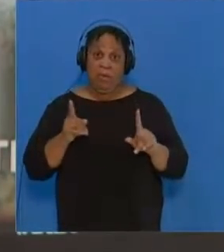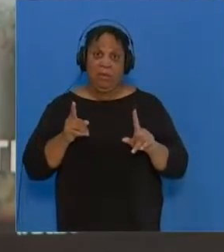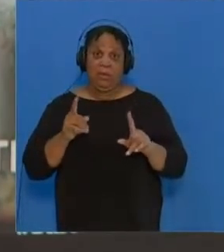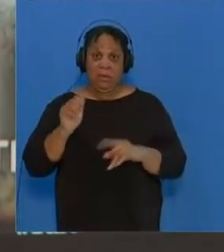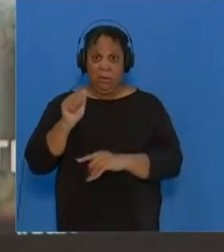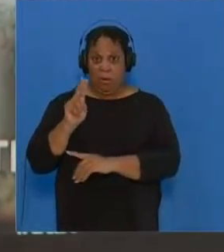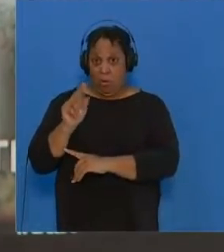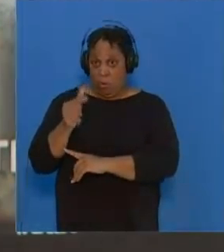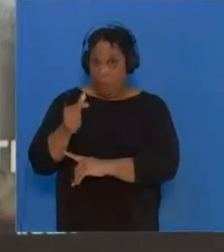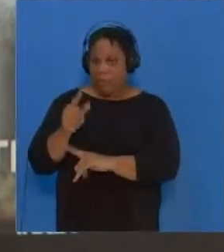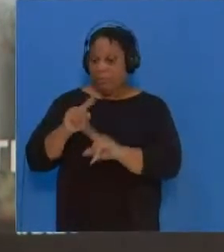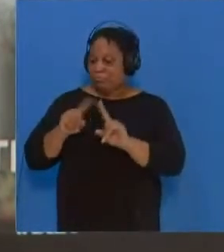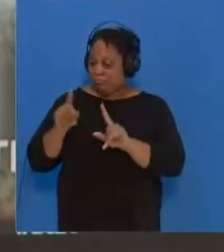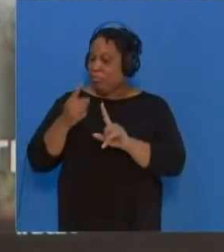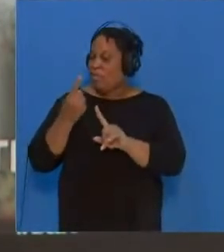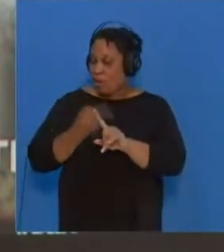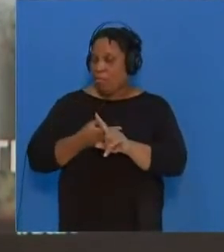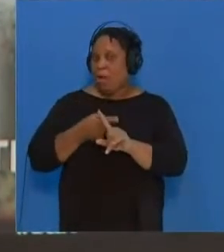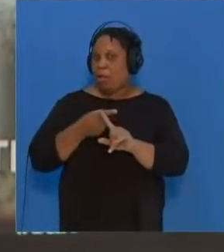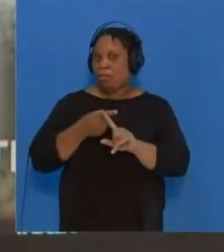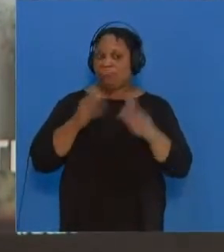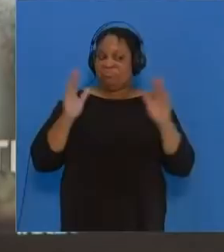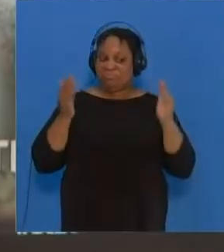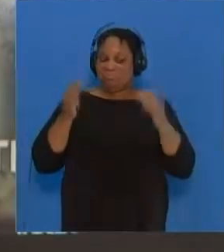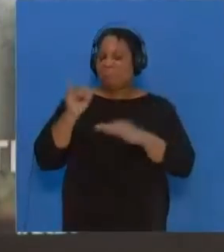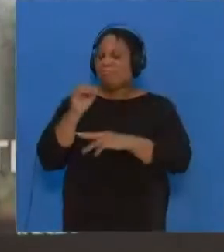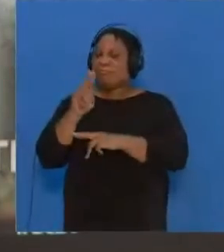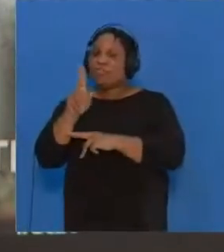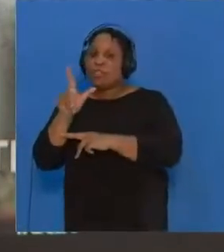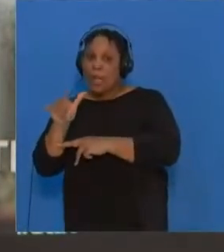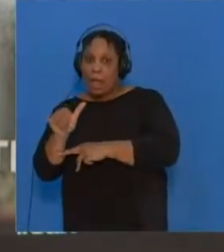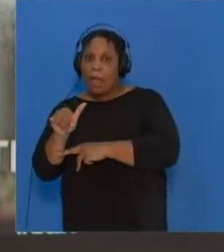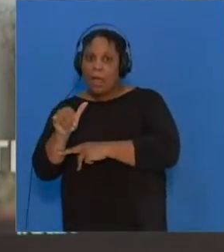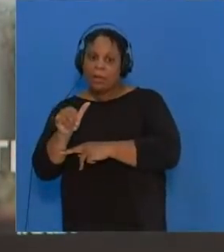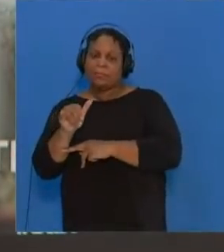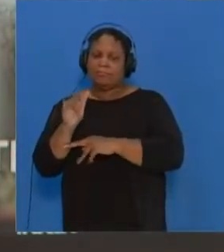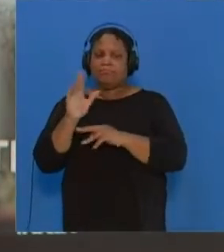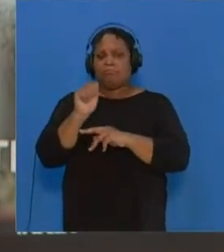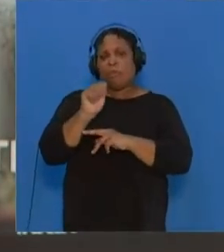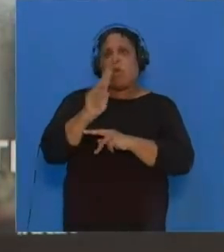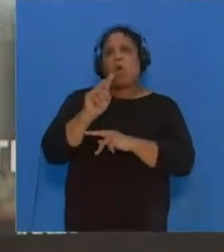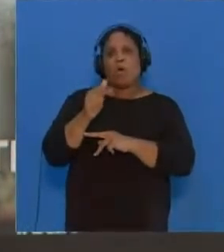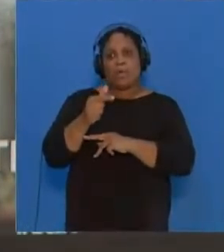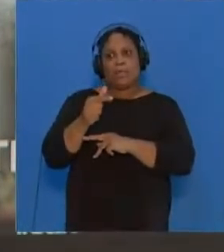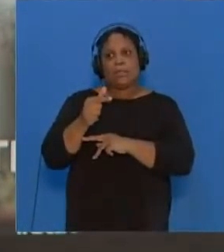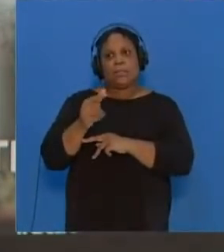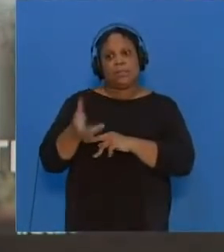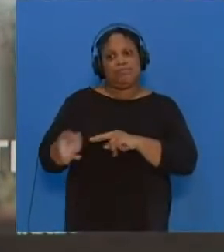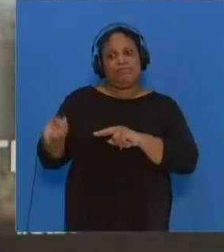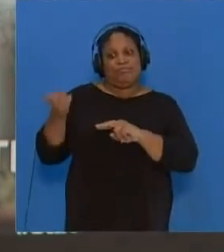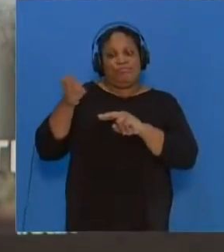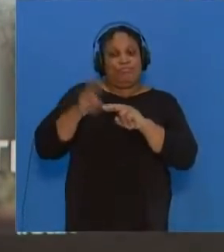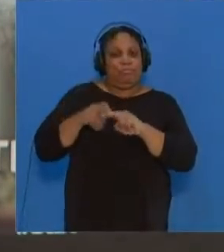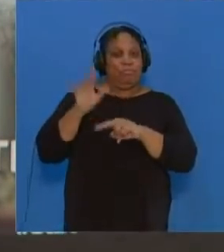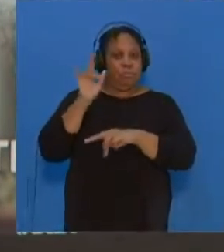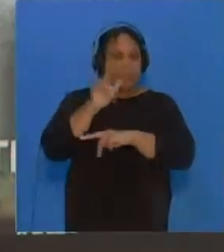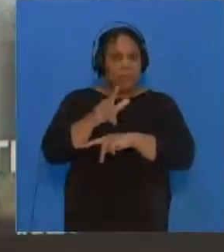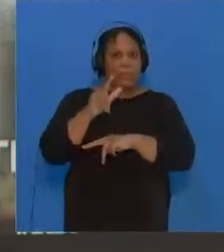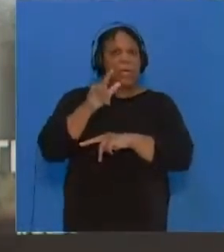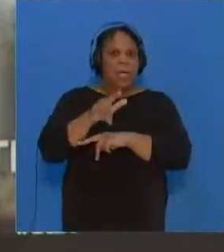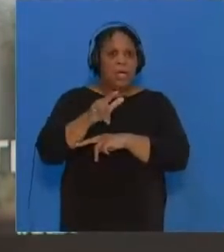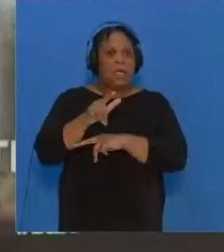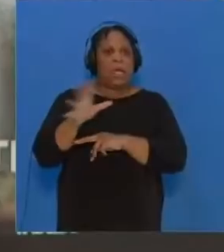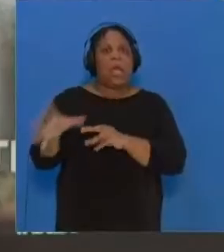August is a different month than July. So in August, we're expecting additional airlift, and we will